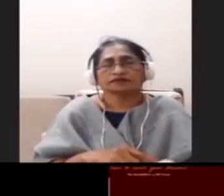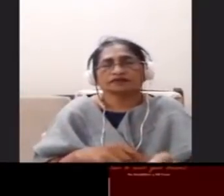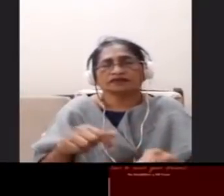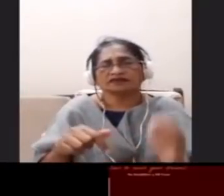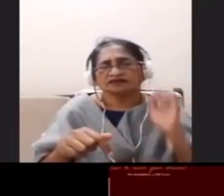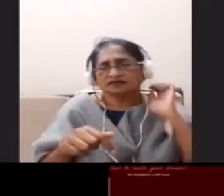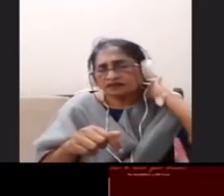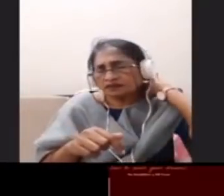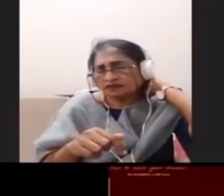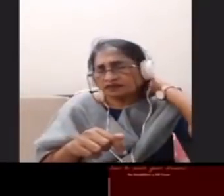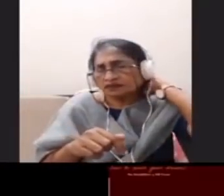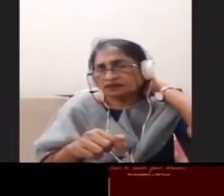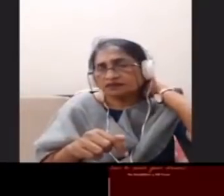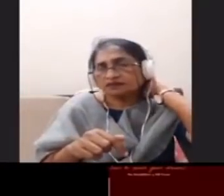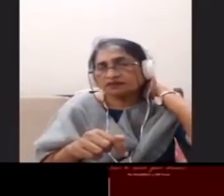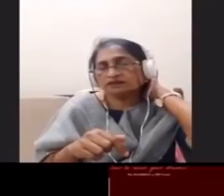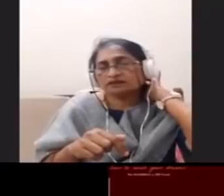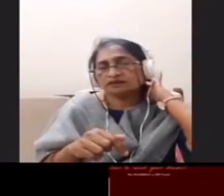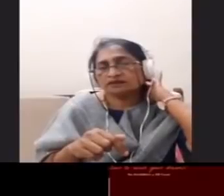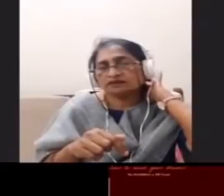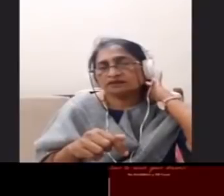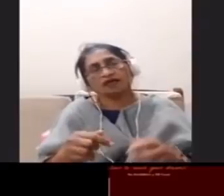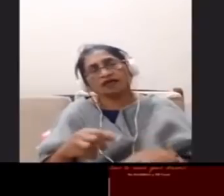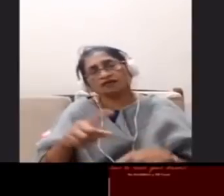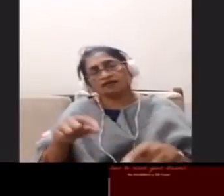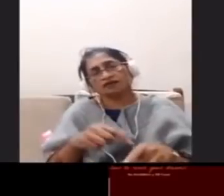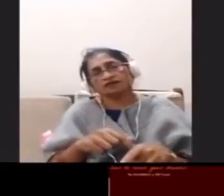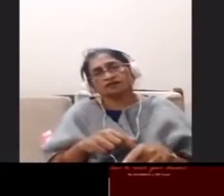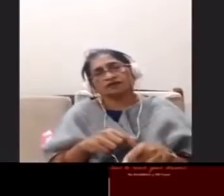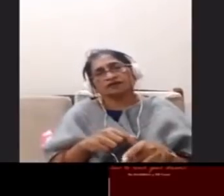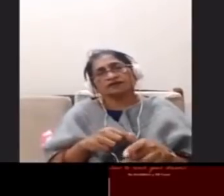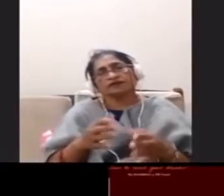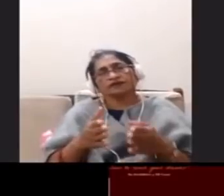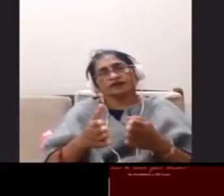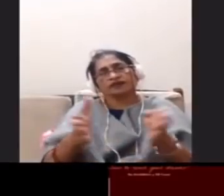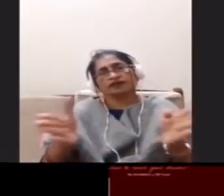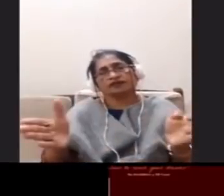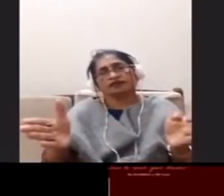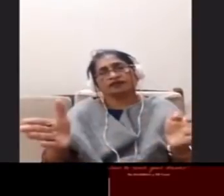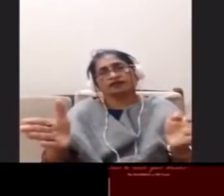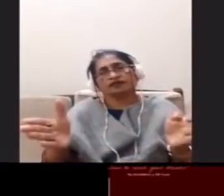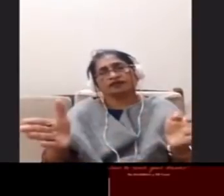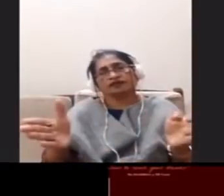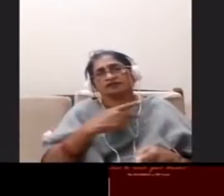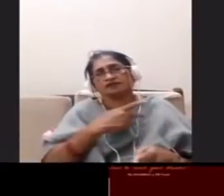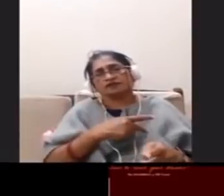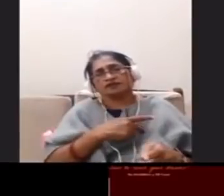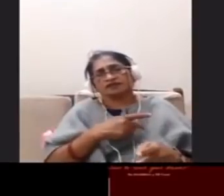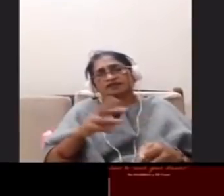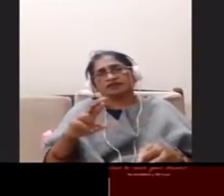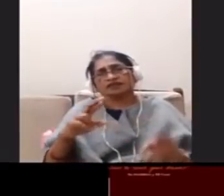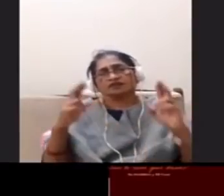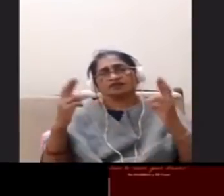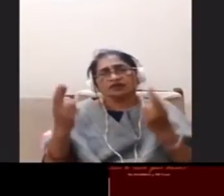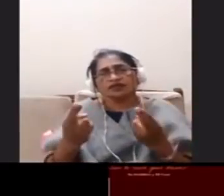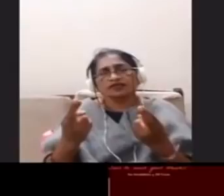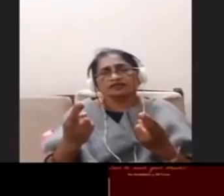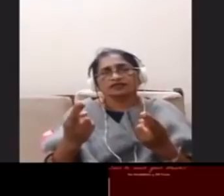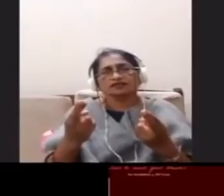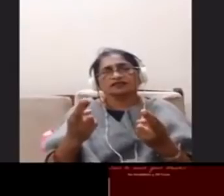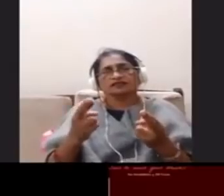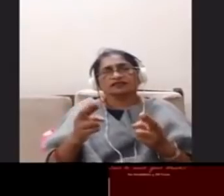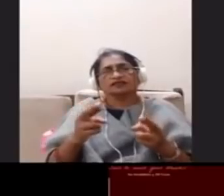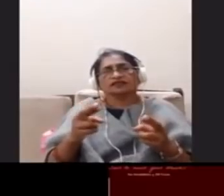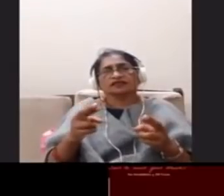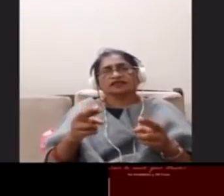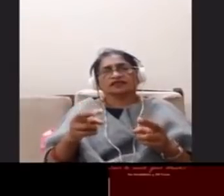how we actually use the various tools and avenues, including personal relations, in order to ensure that we sit at the tables that